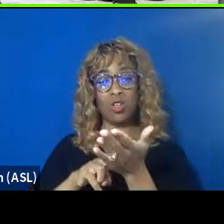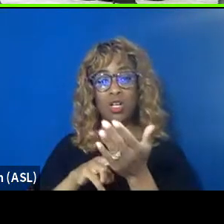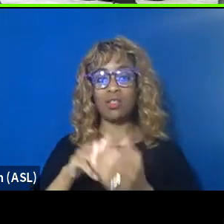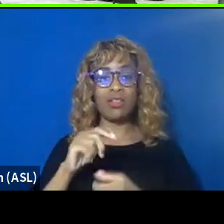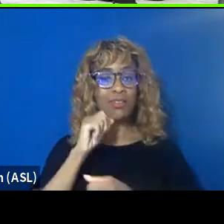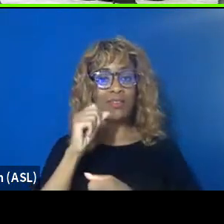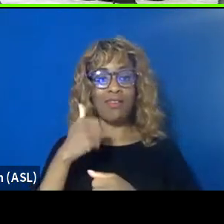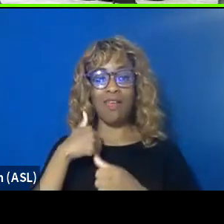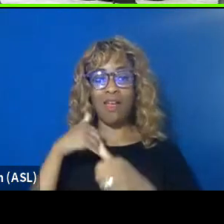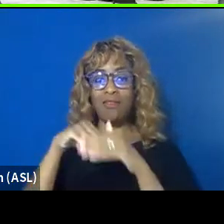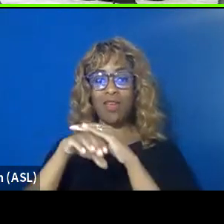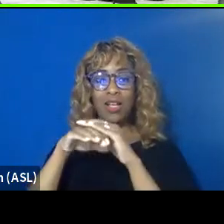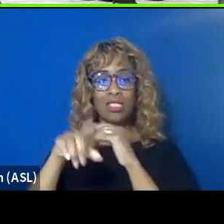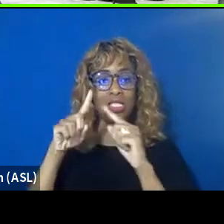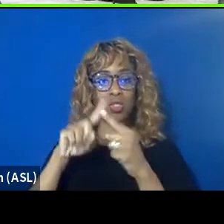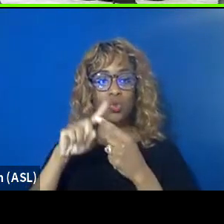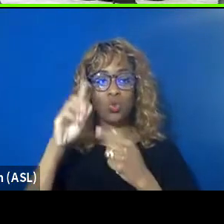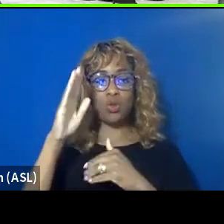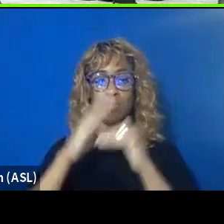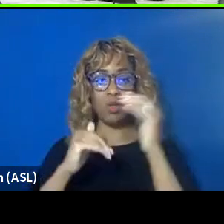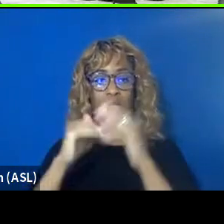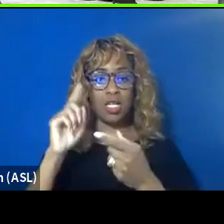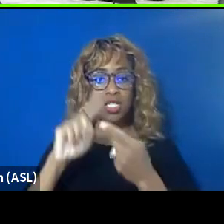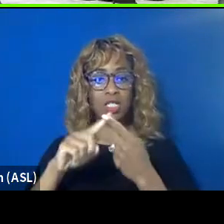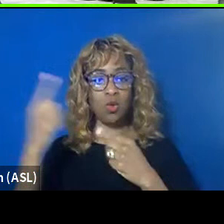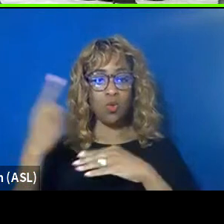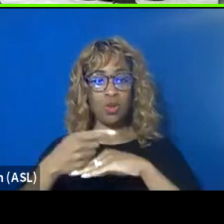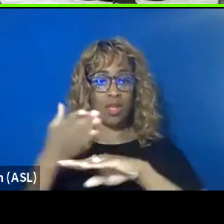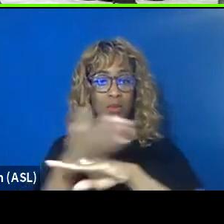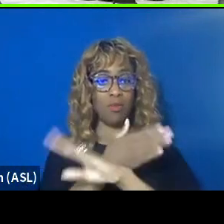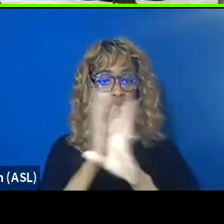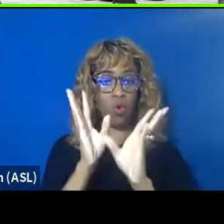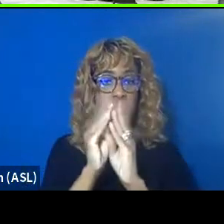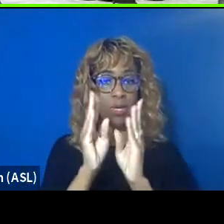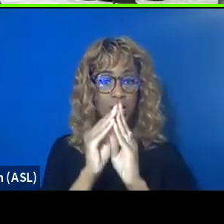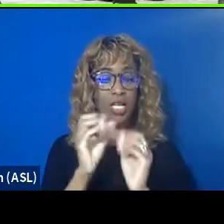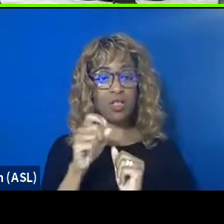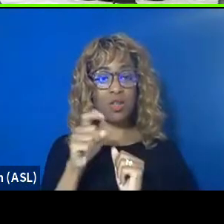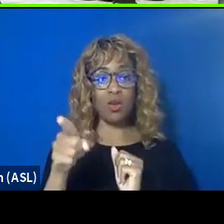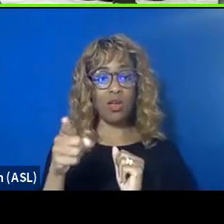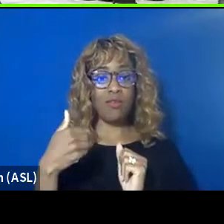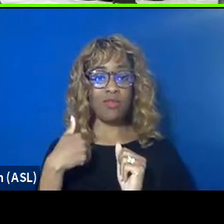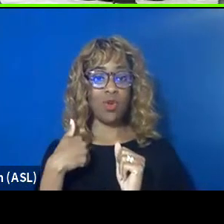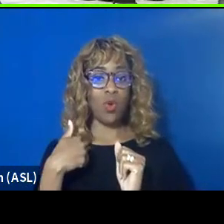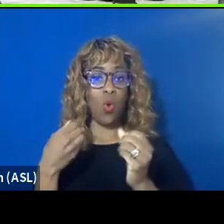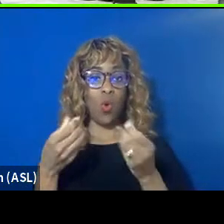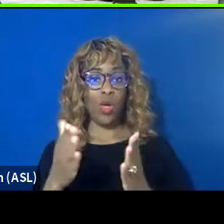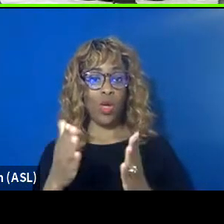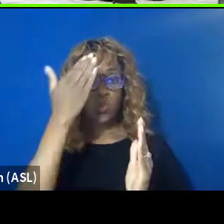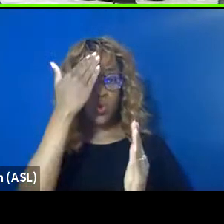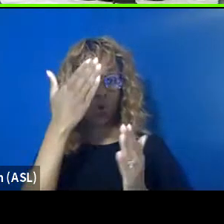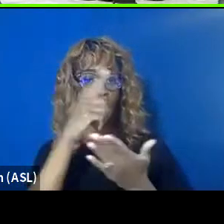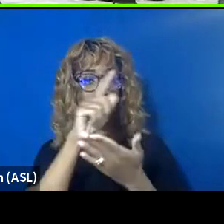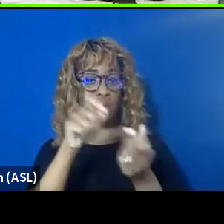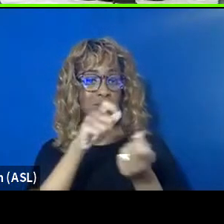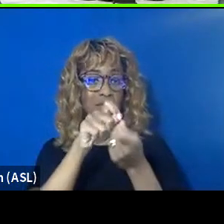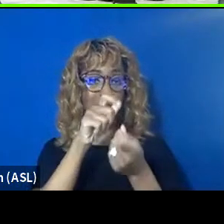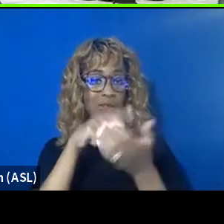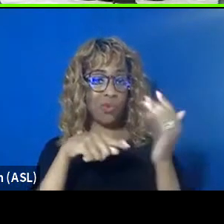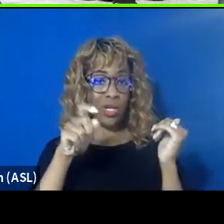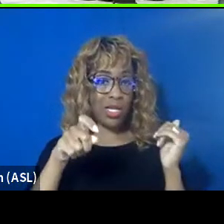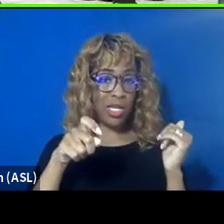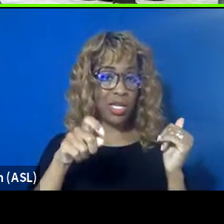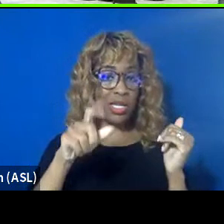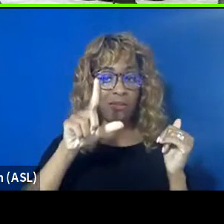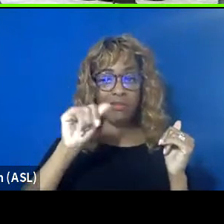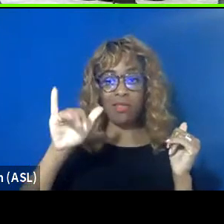even have access to the building until the day before the meeting. So they had no way of knowing exactly what would be needed, what the